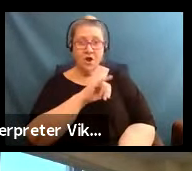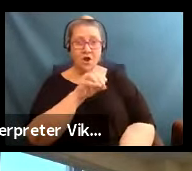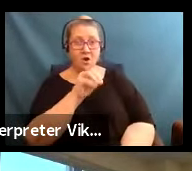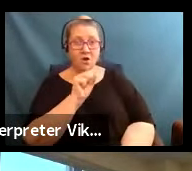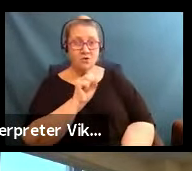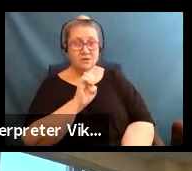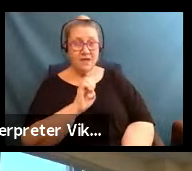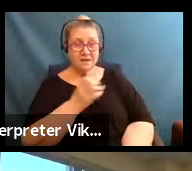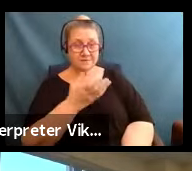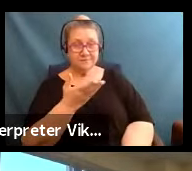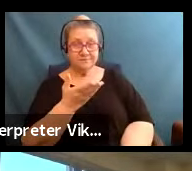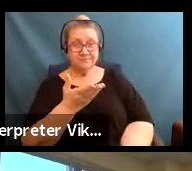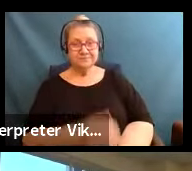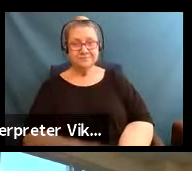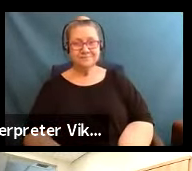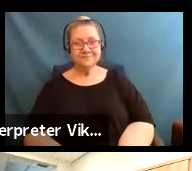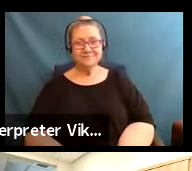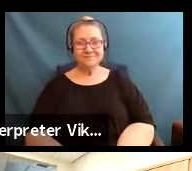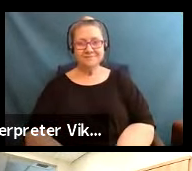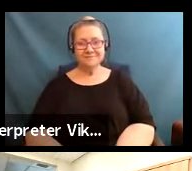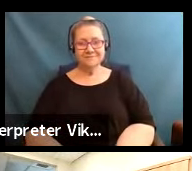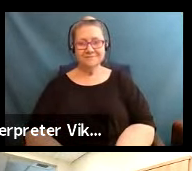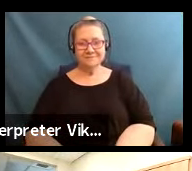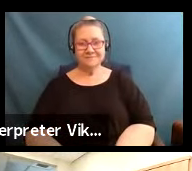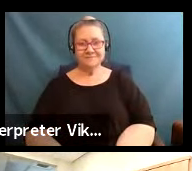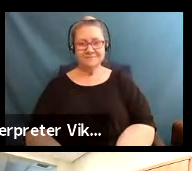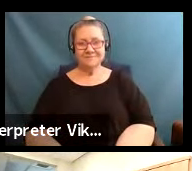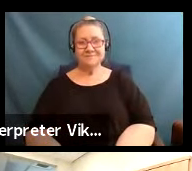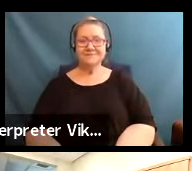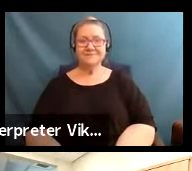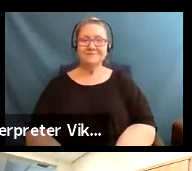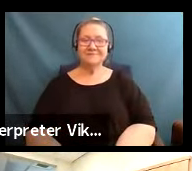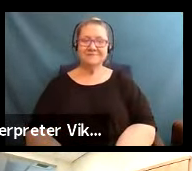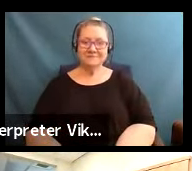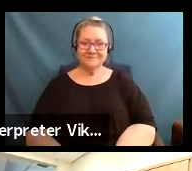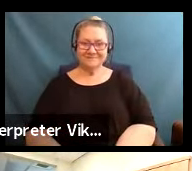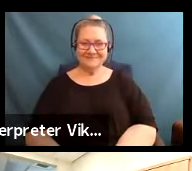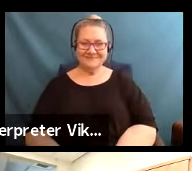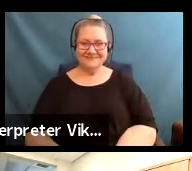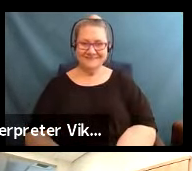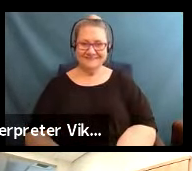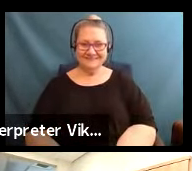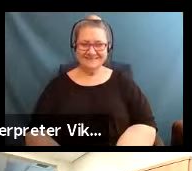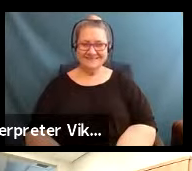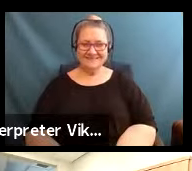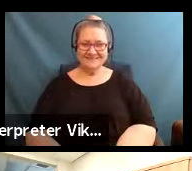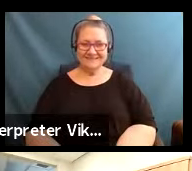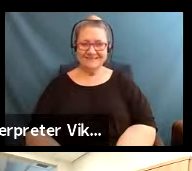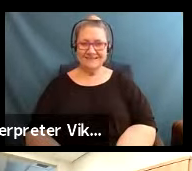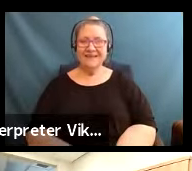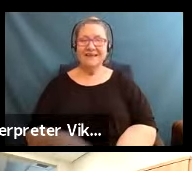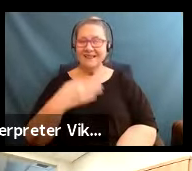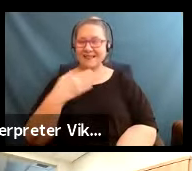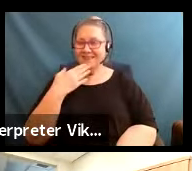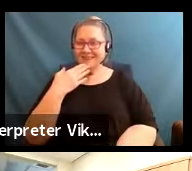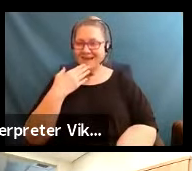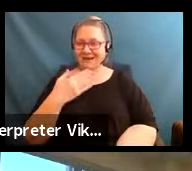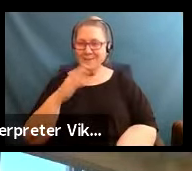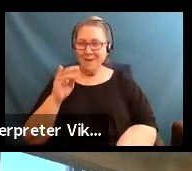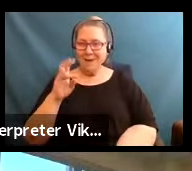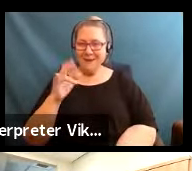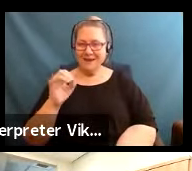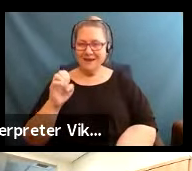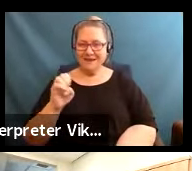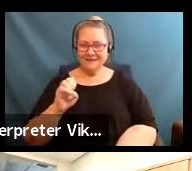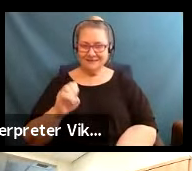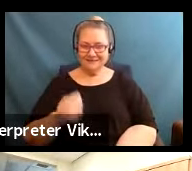Jose, introduce yourself. You're on mute. Yeah, Bobby, thank you very much for